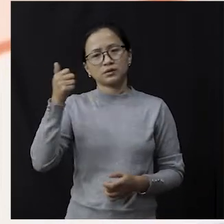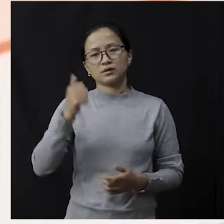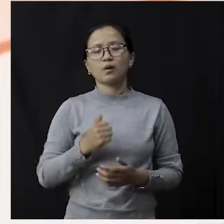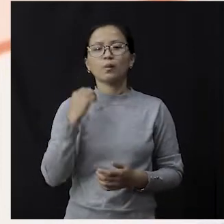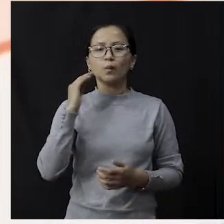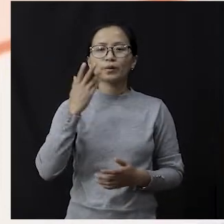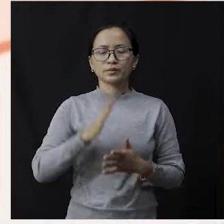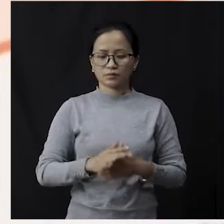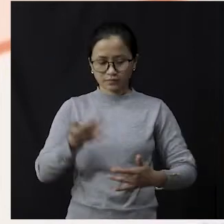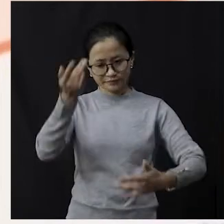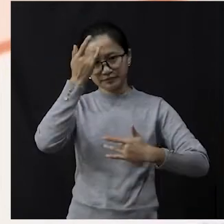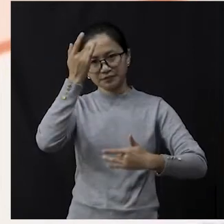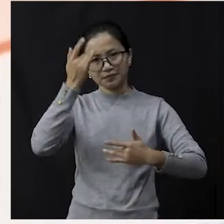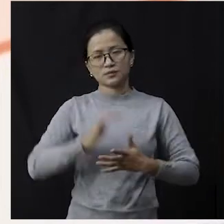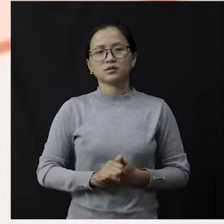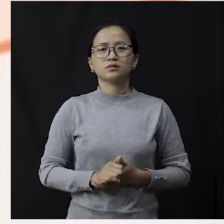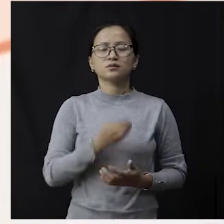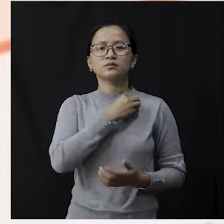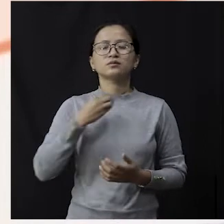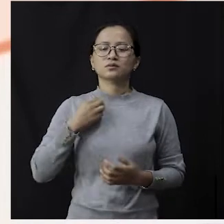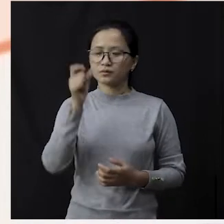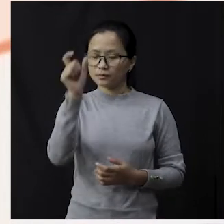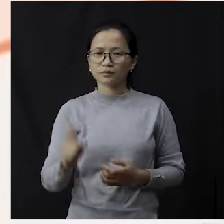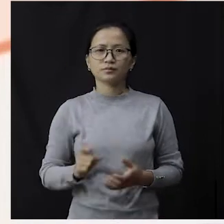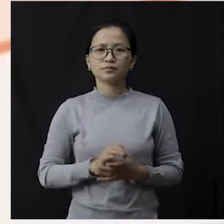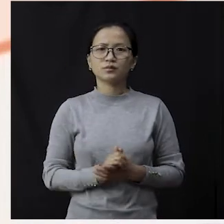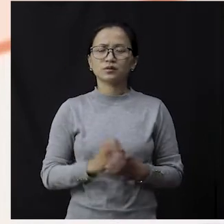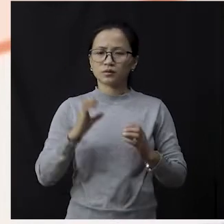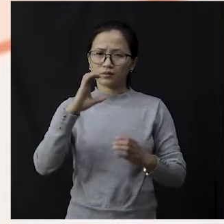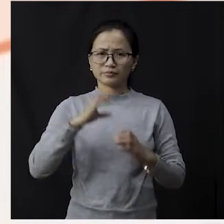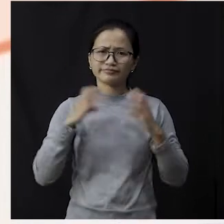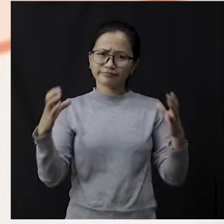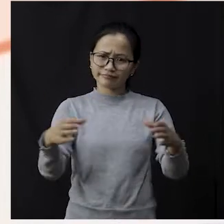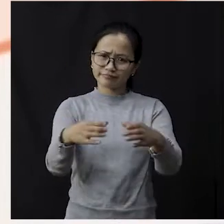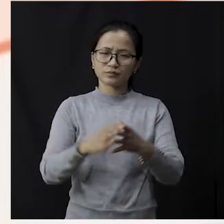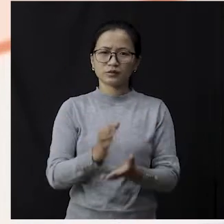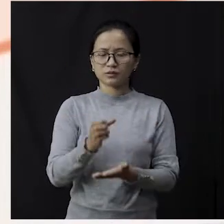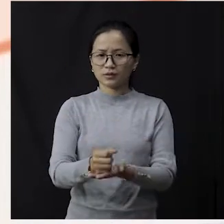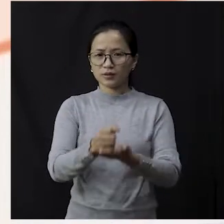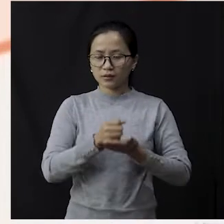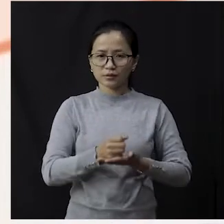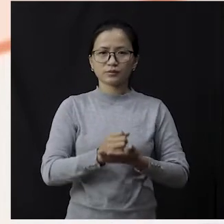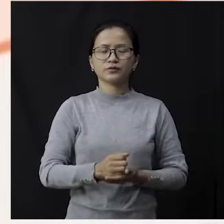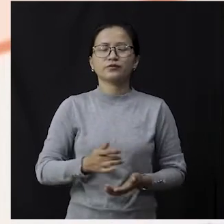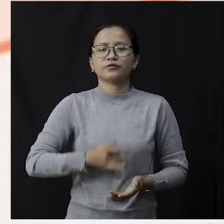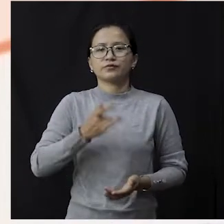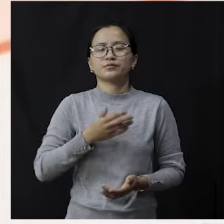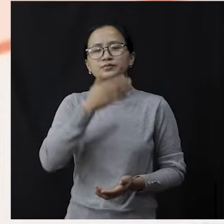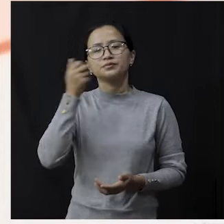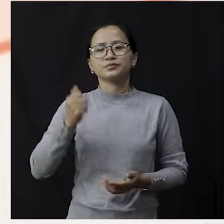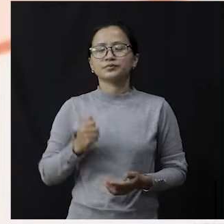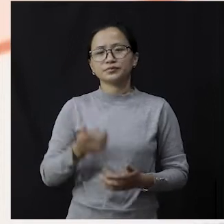when we are sick. A doctor is a person, he is a community helper that help us to feel